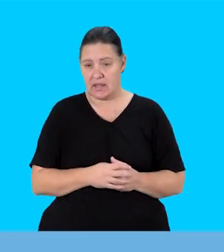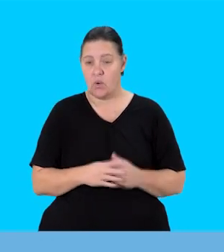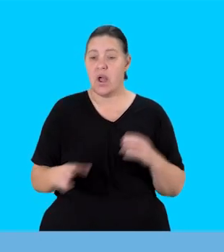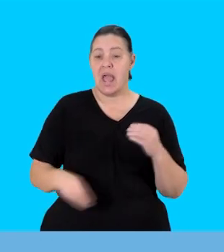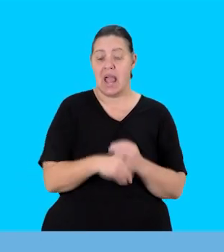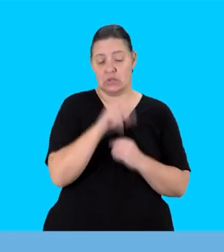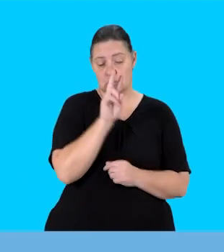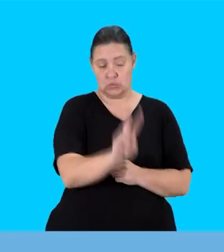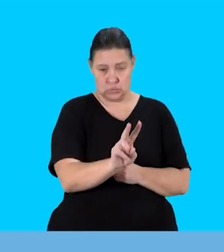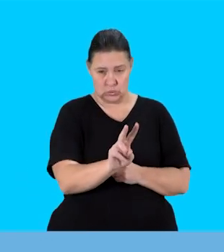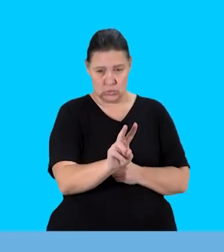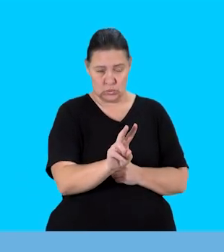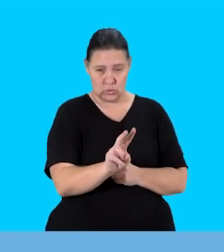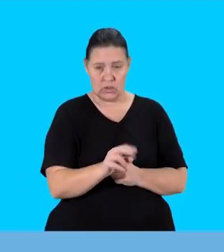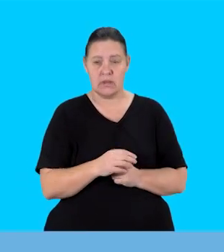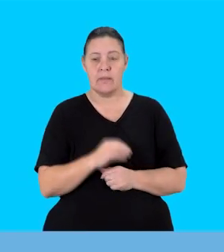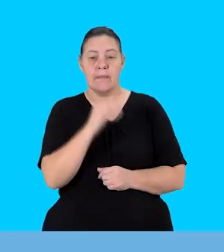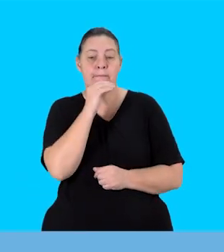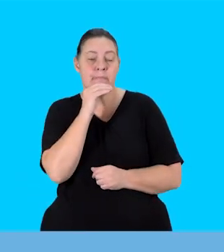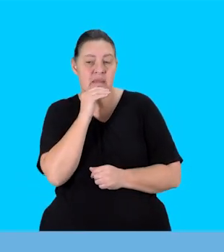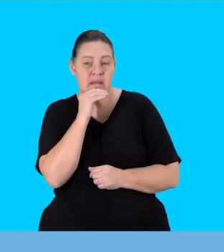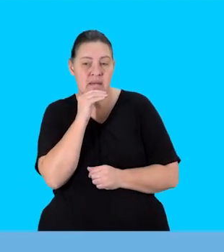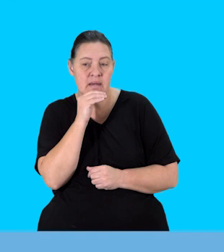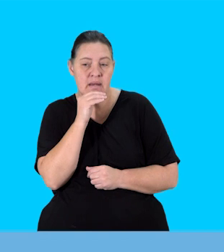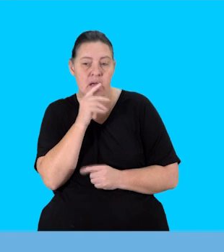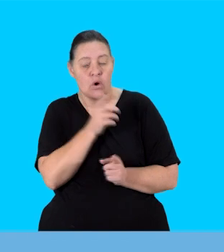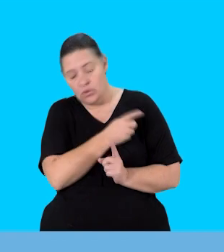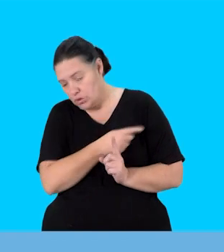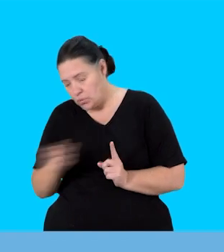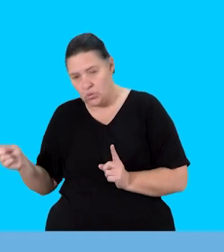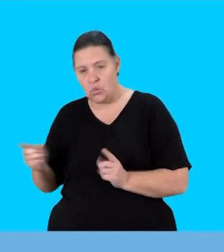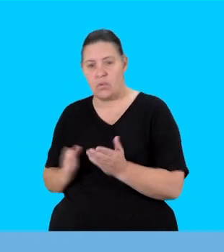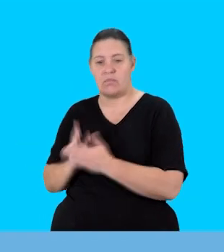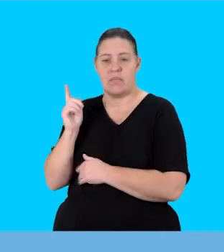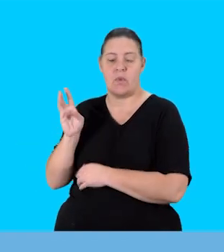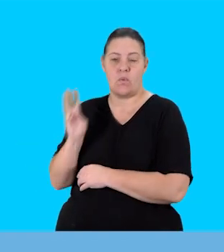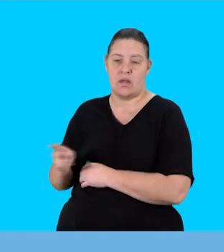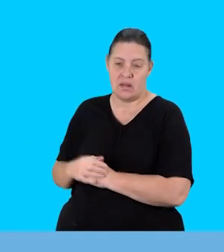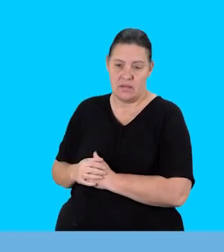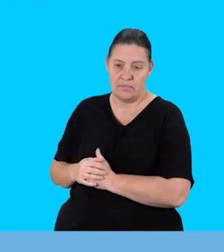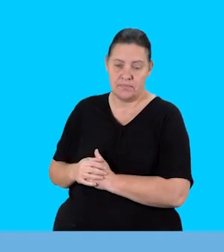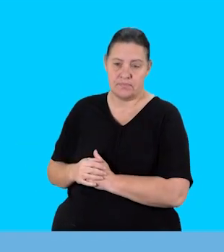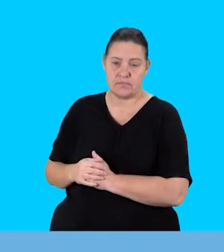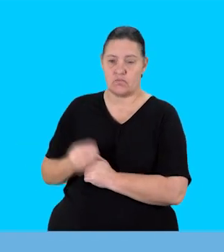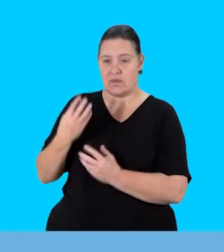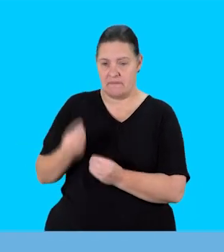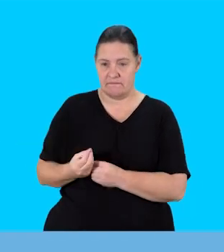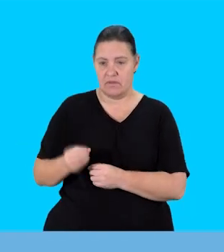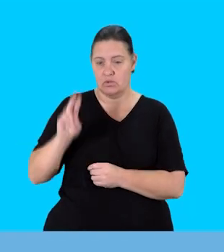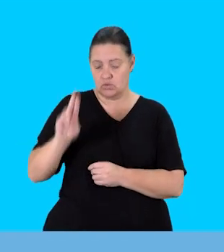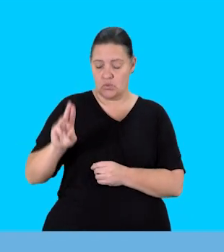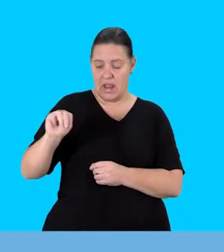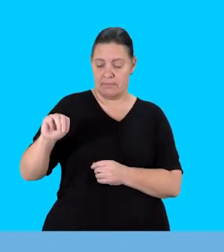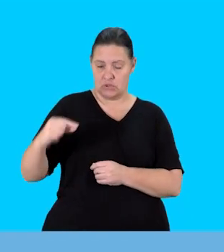or when we're adding a 2 here, this 2 is going to be multiplied throughout here. So that means we are going to have